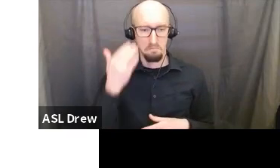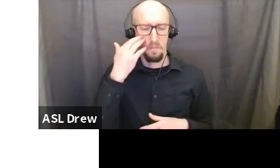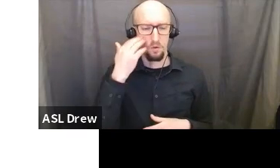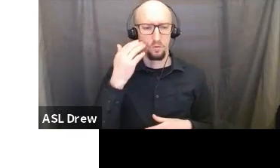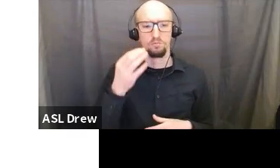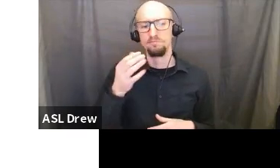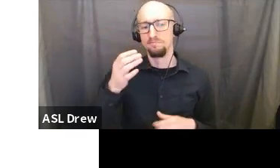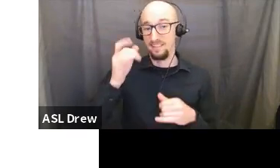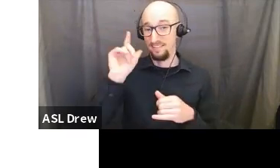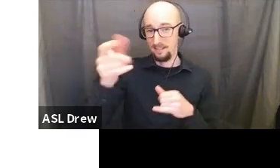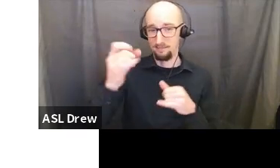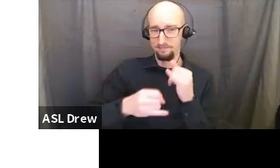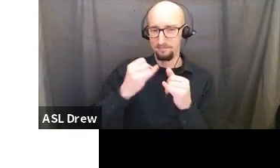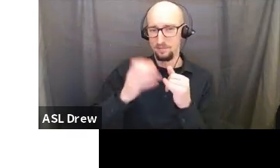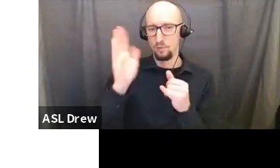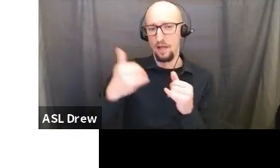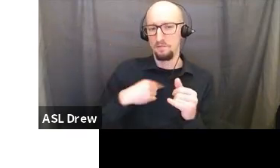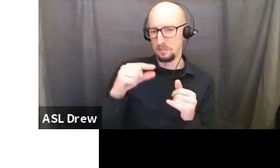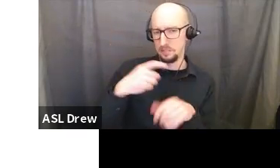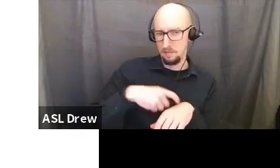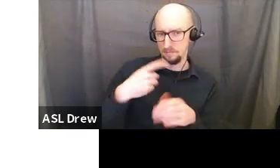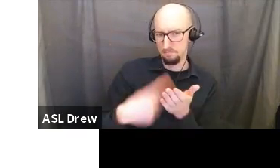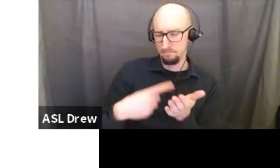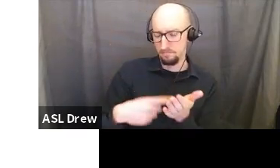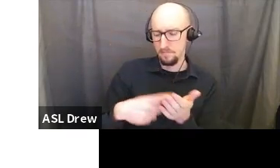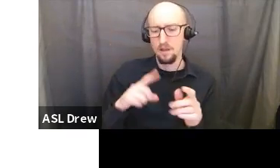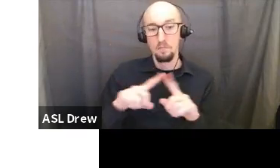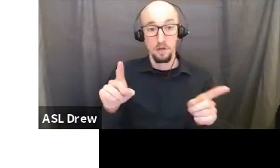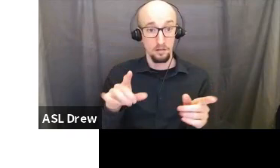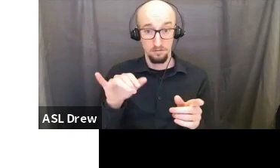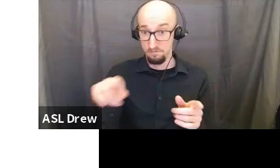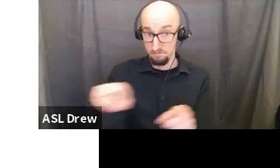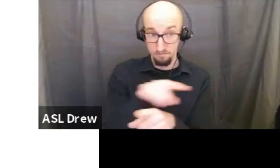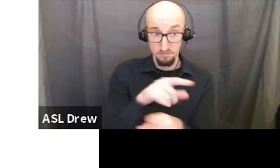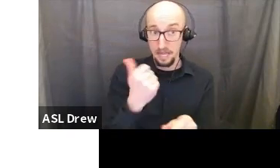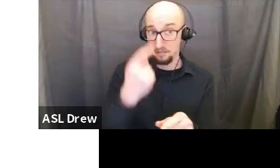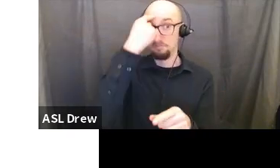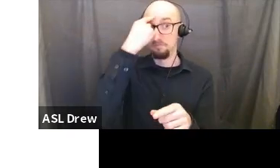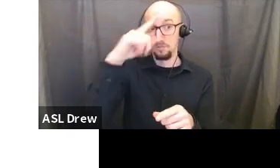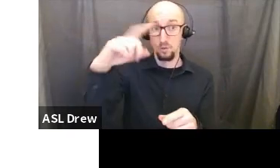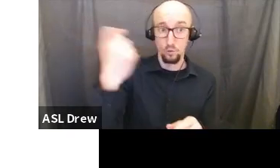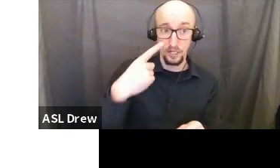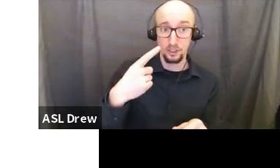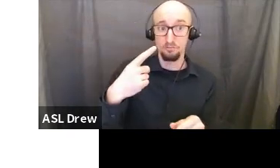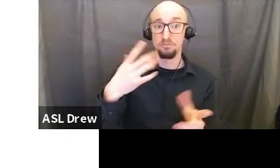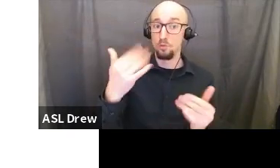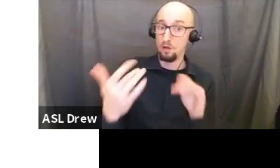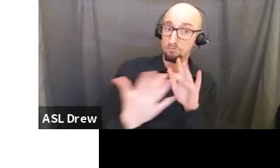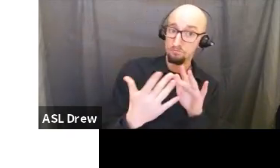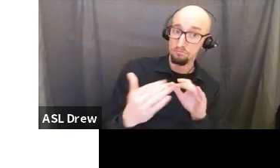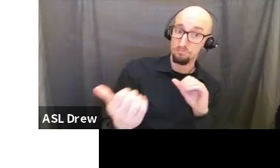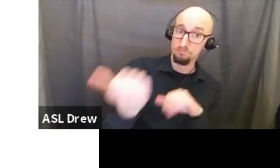little time for discussion now, but if there's a question that occurs to you later, that's